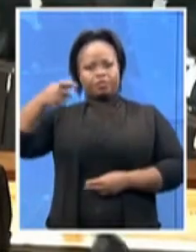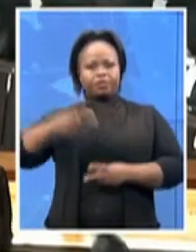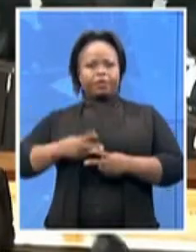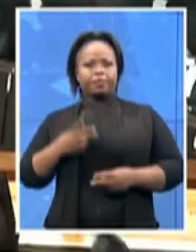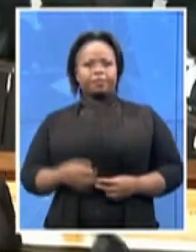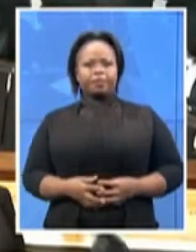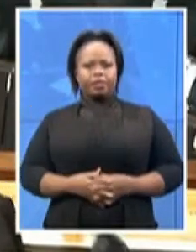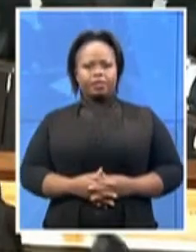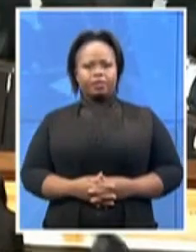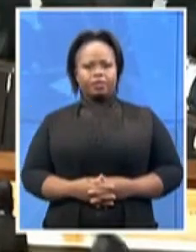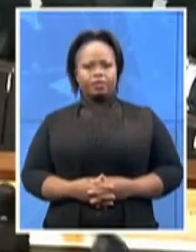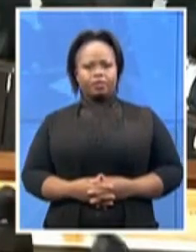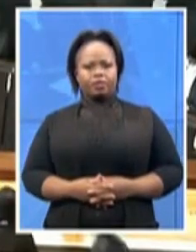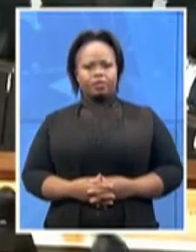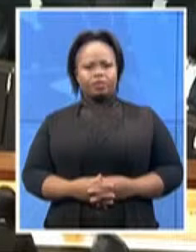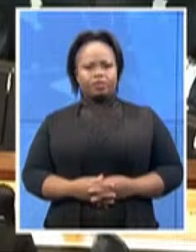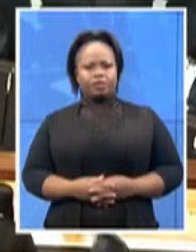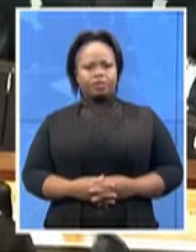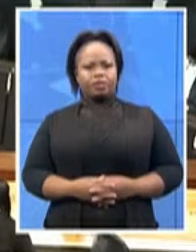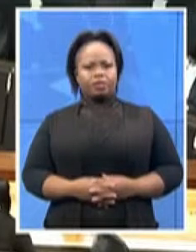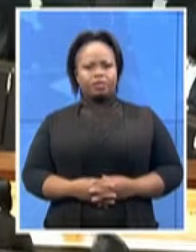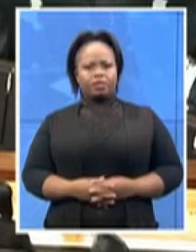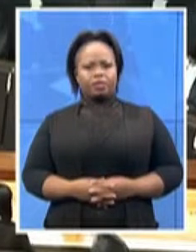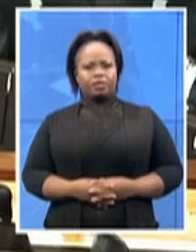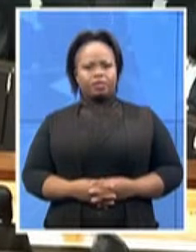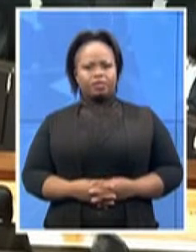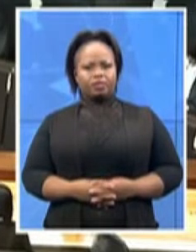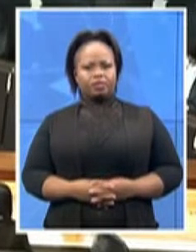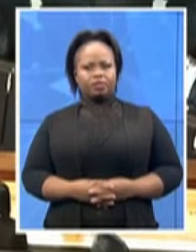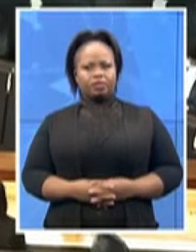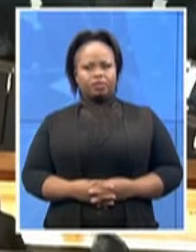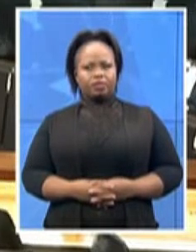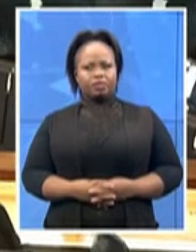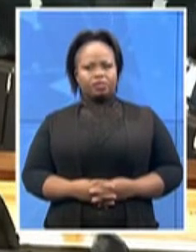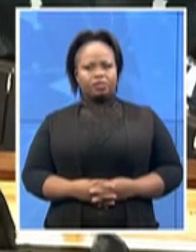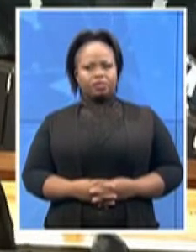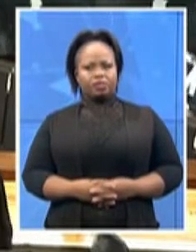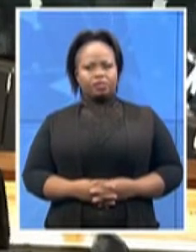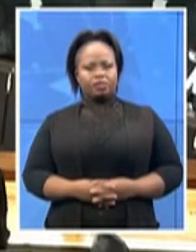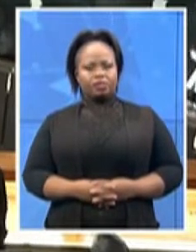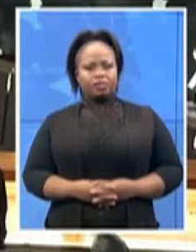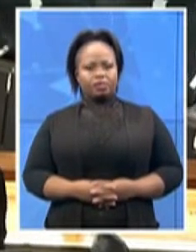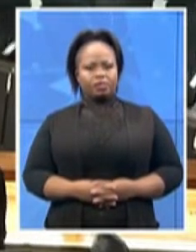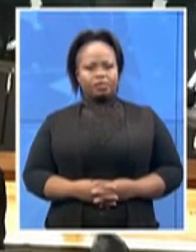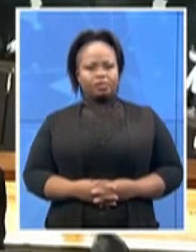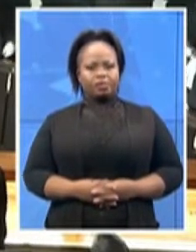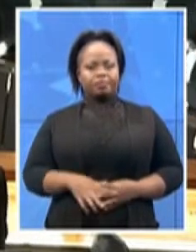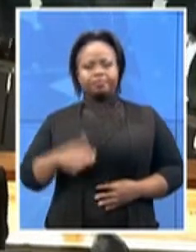Please rise. The court adjourns.